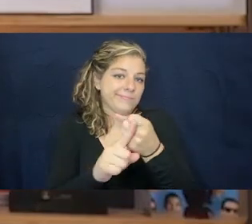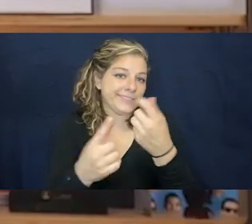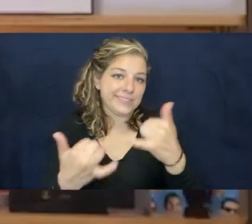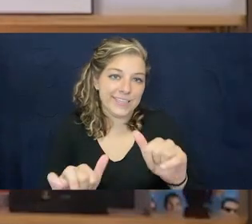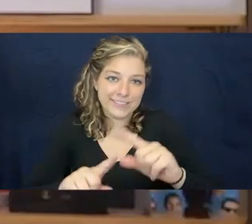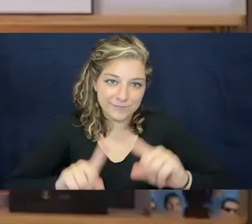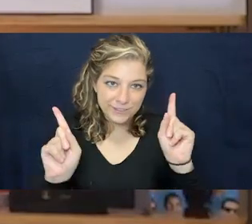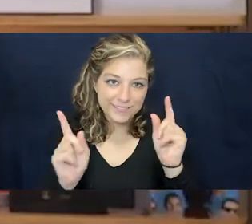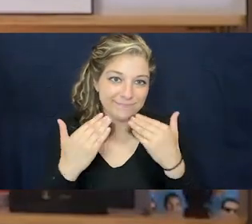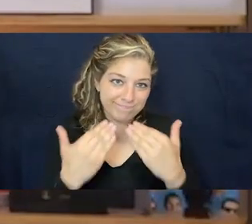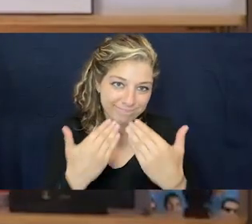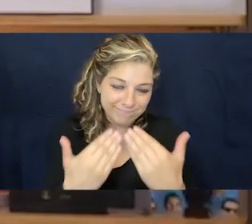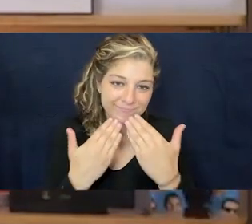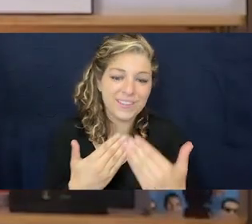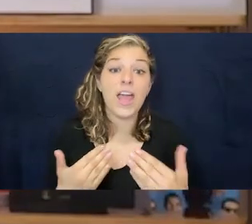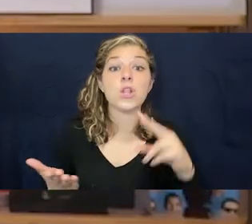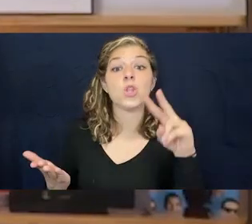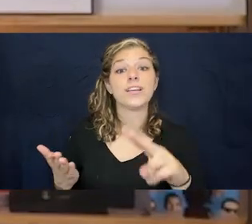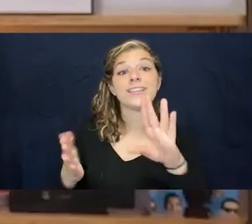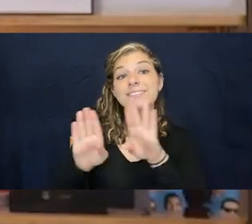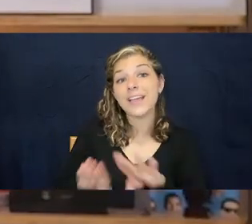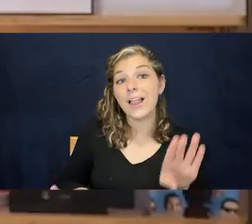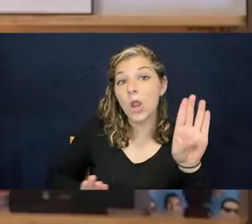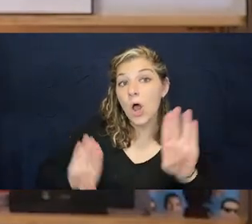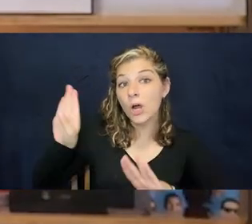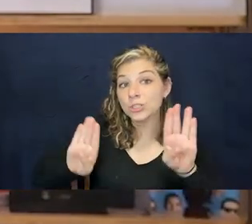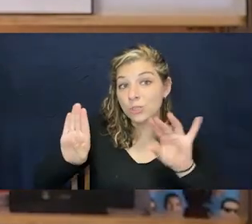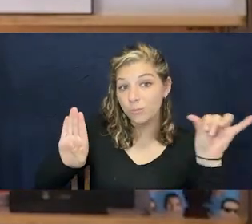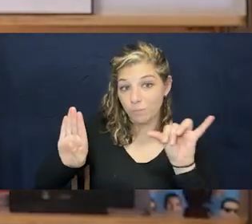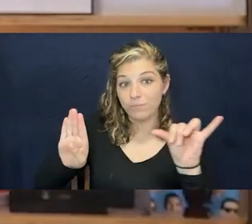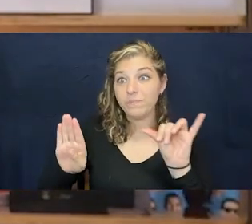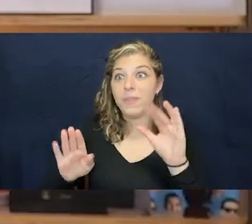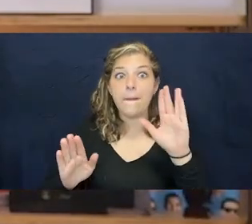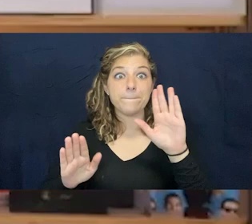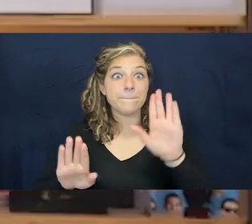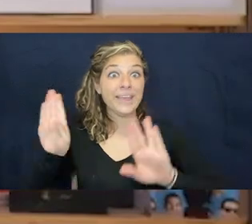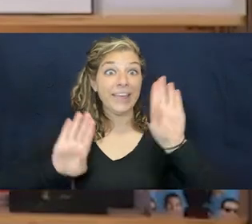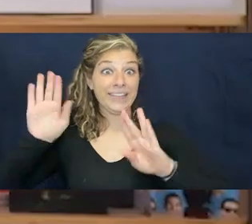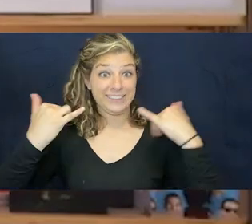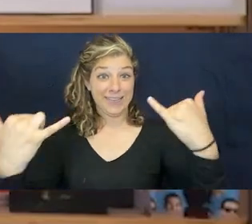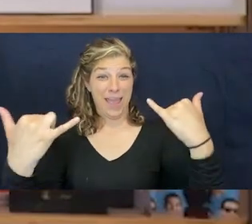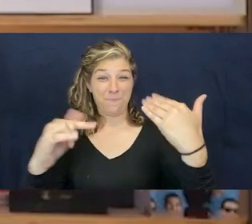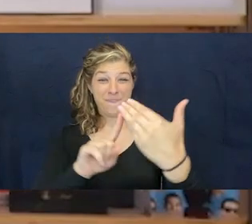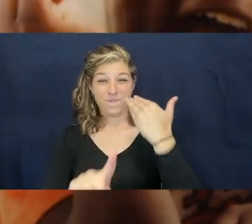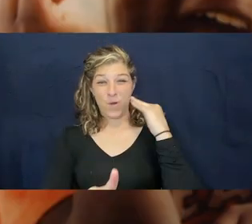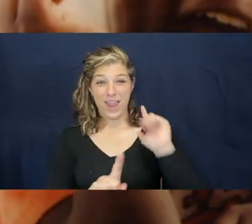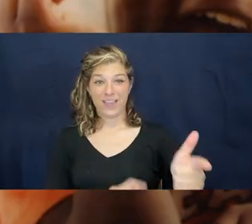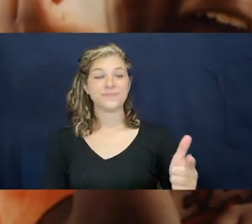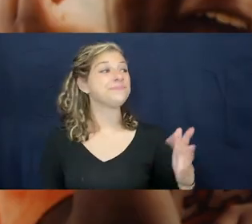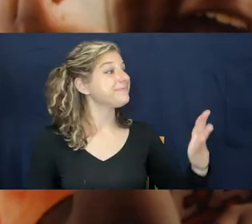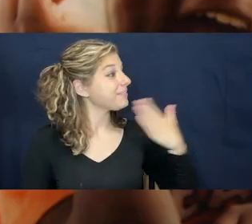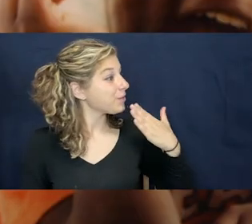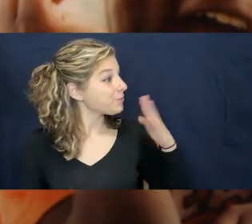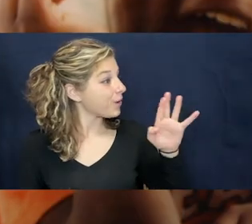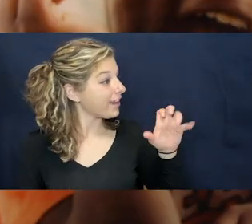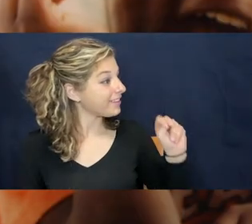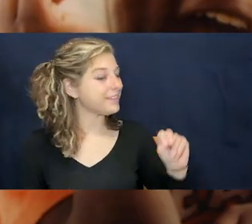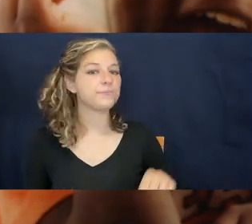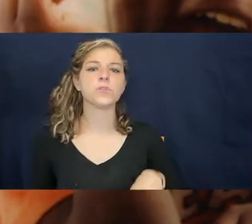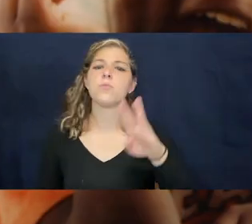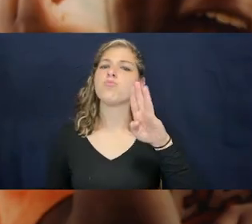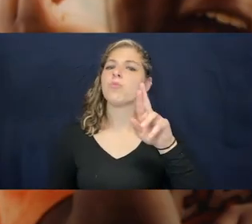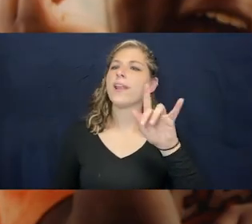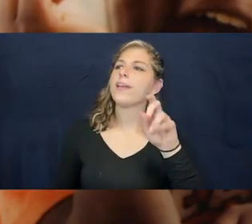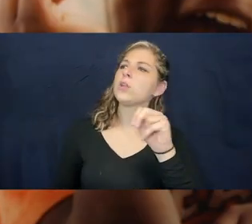Don't forget to check out the amazing silent auction items and get your bids in before it's too late. Thank you, Brandon. Brandon,